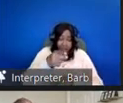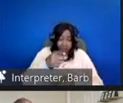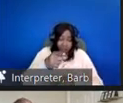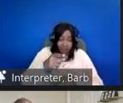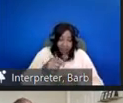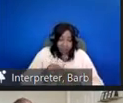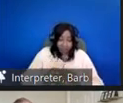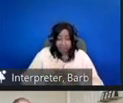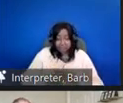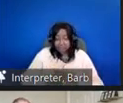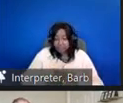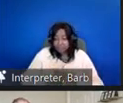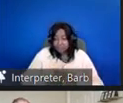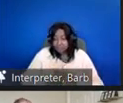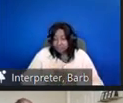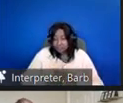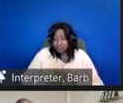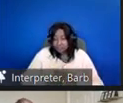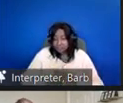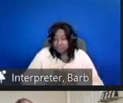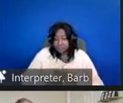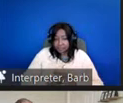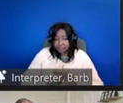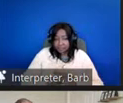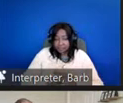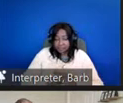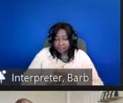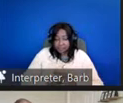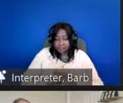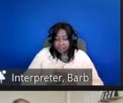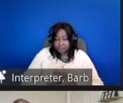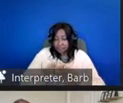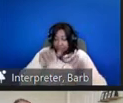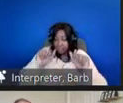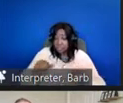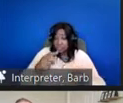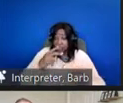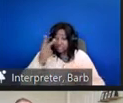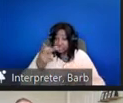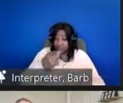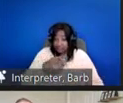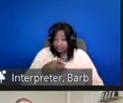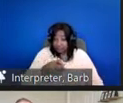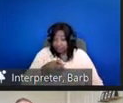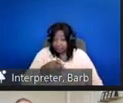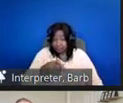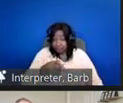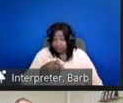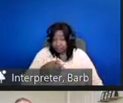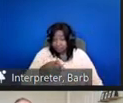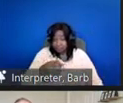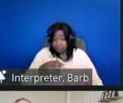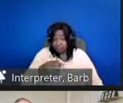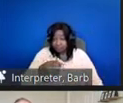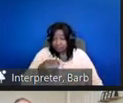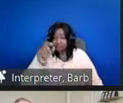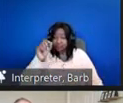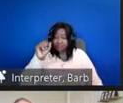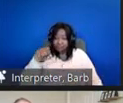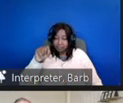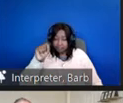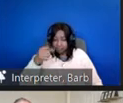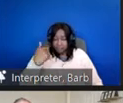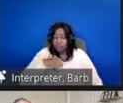Can you see that? or not yet? Yes, we can see it. Thank